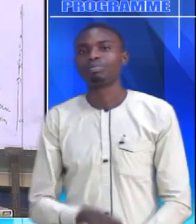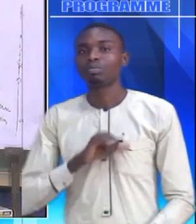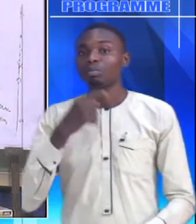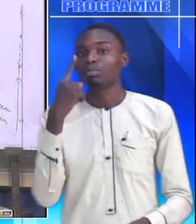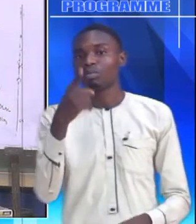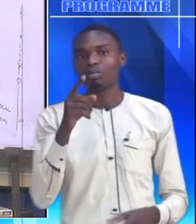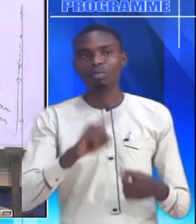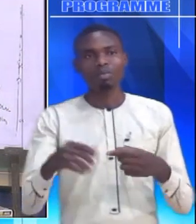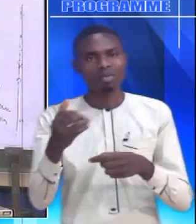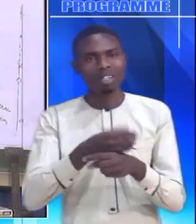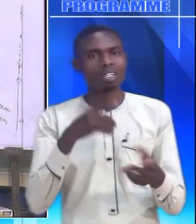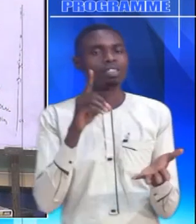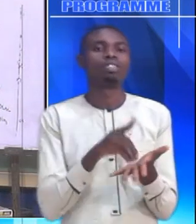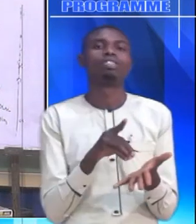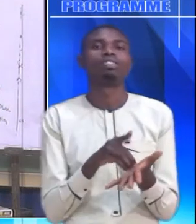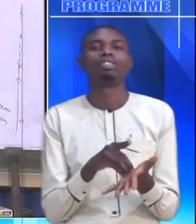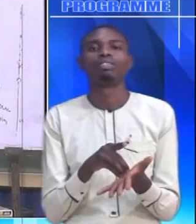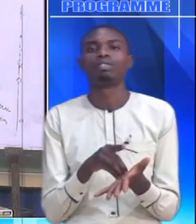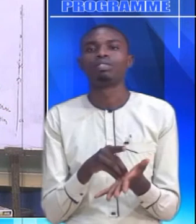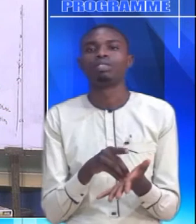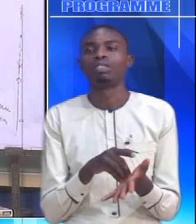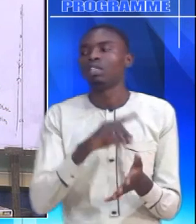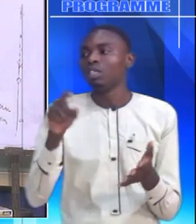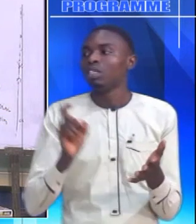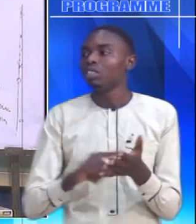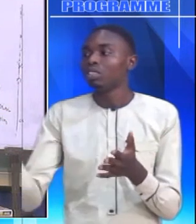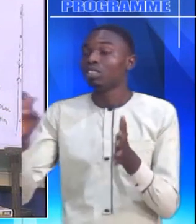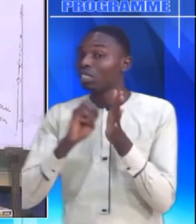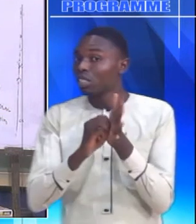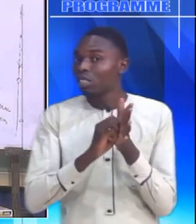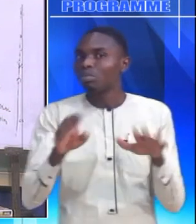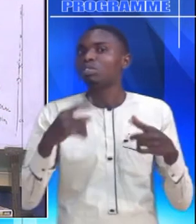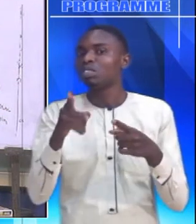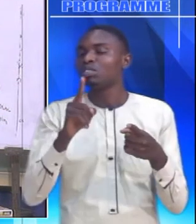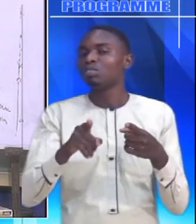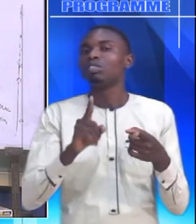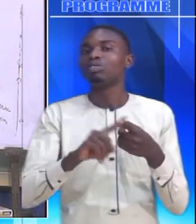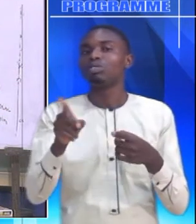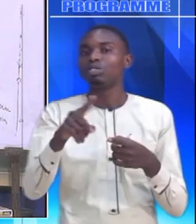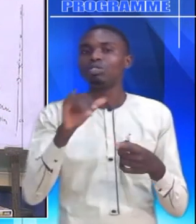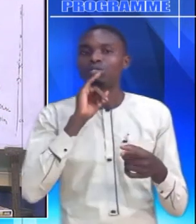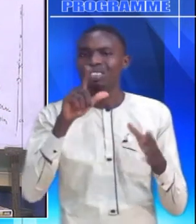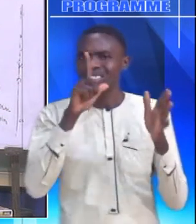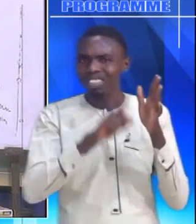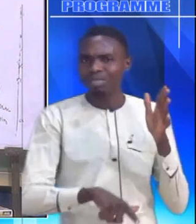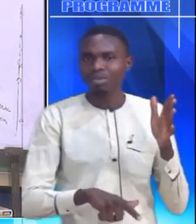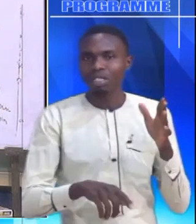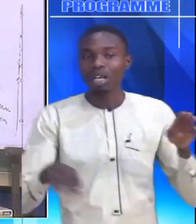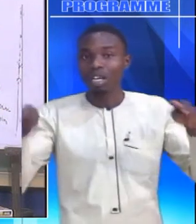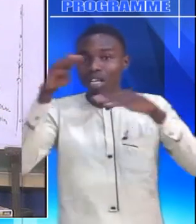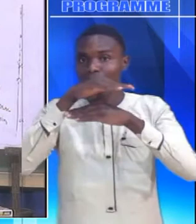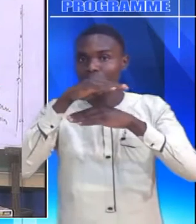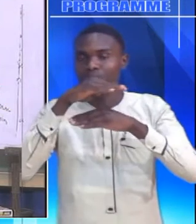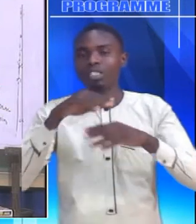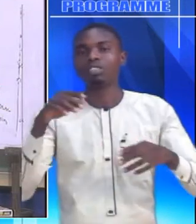dictionary. And this example given to you are very limited. I will advise you to get,